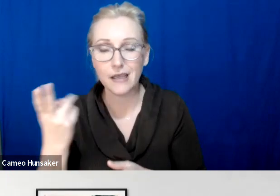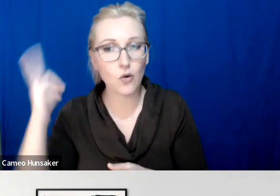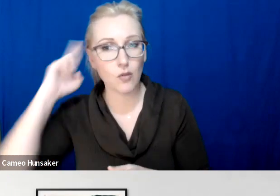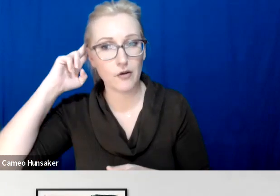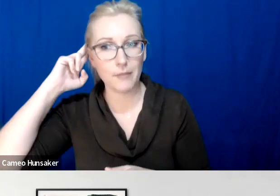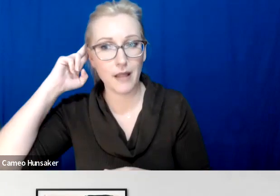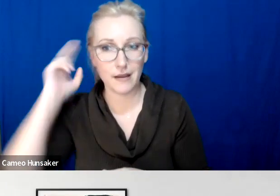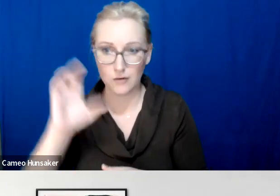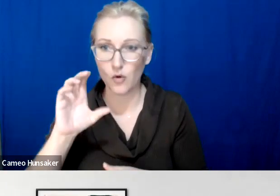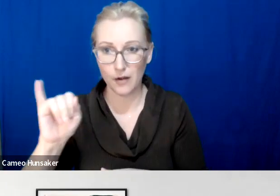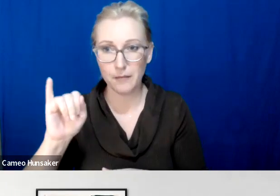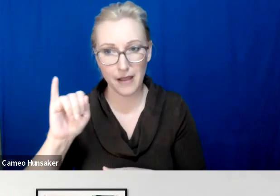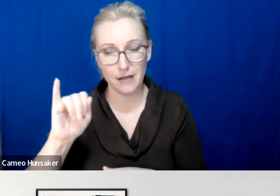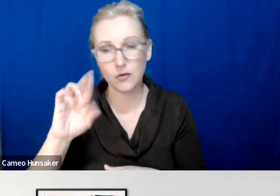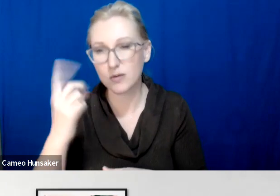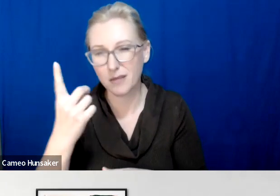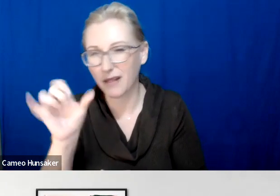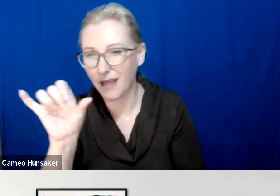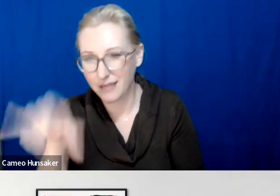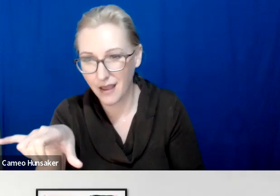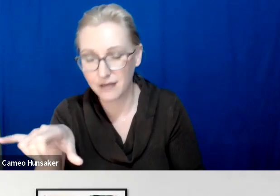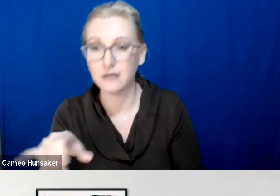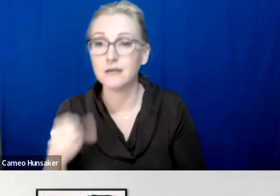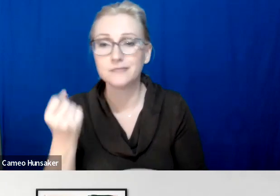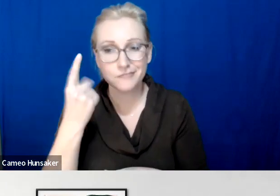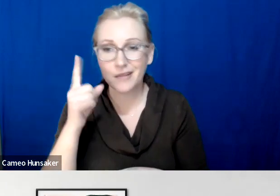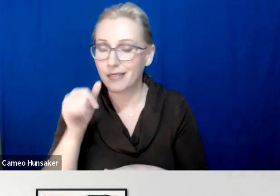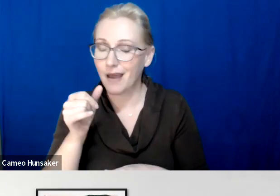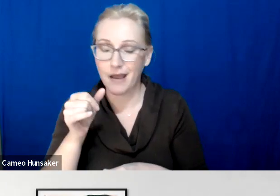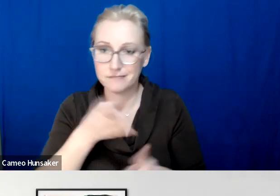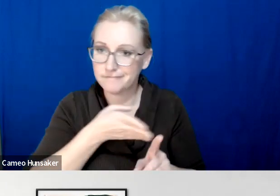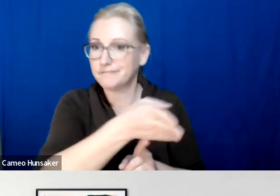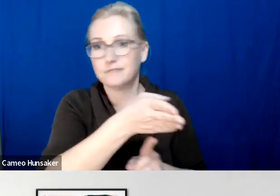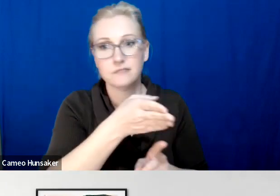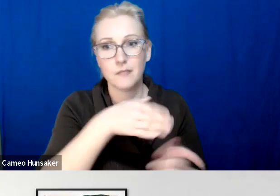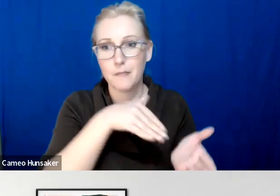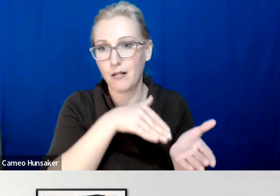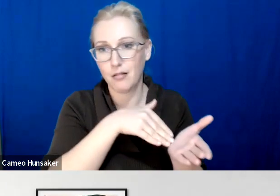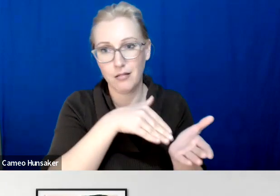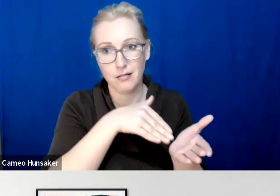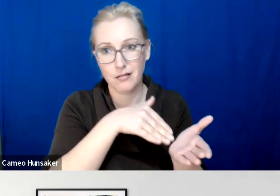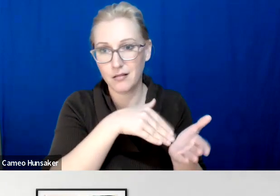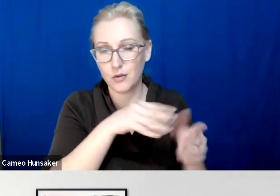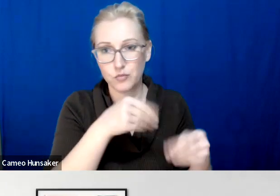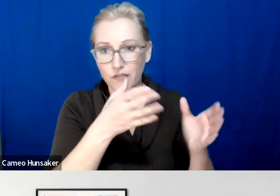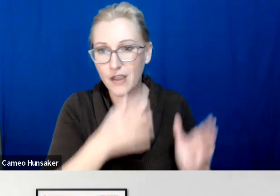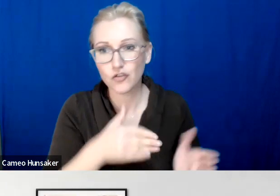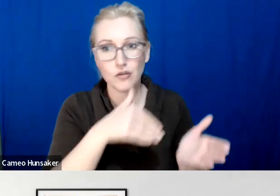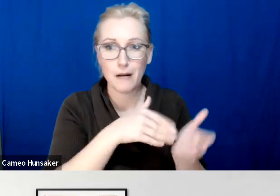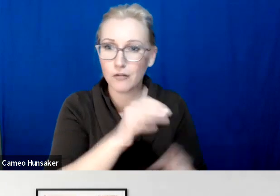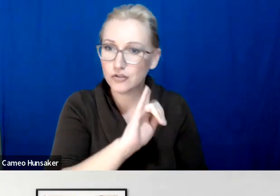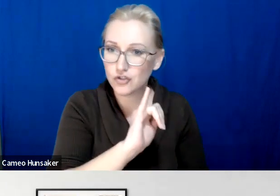So that's going to be something that your child's medical provider and, possibly in medical